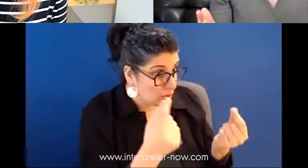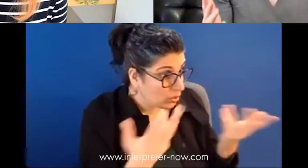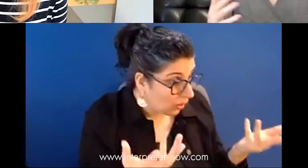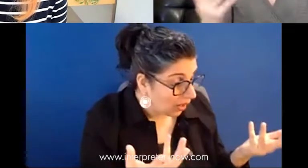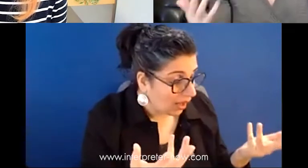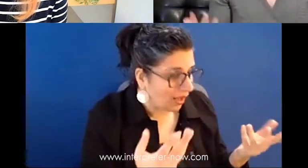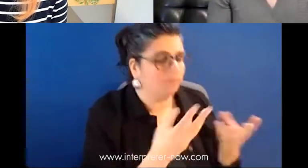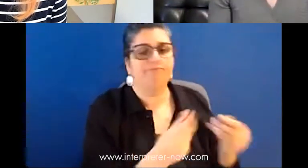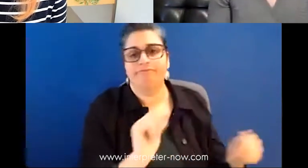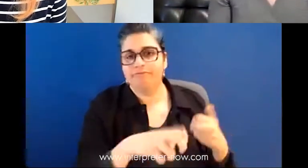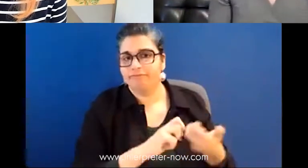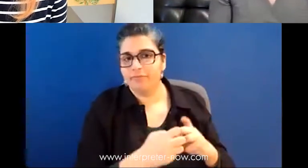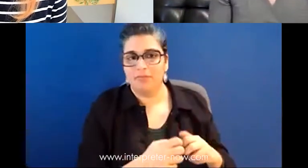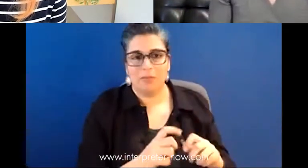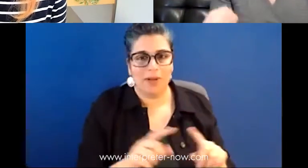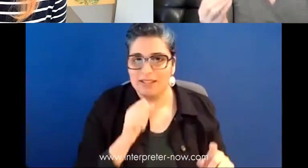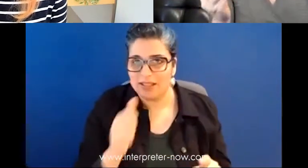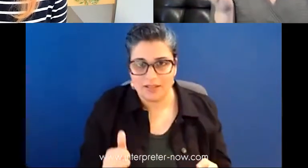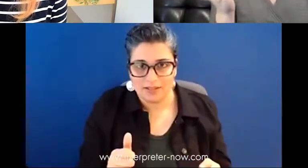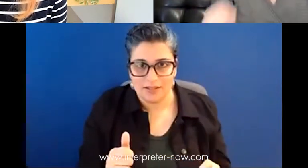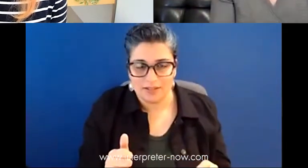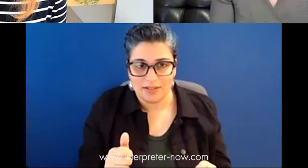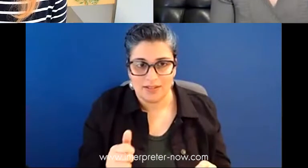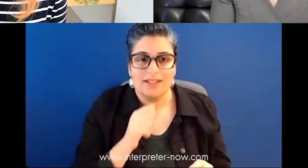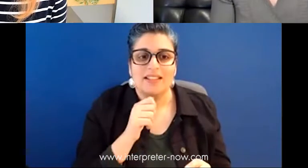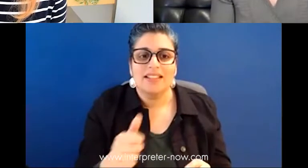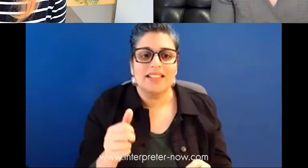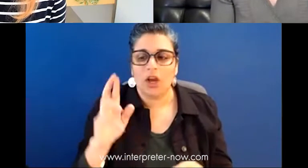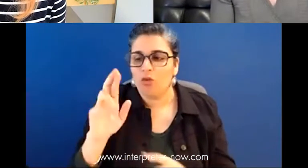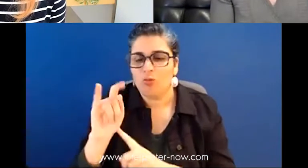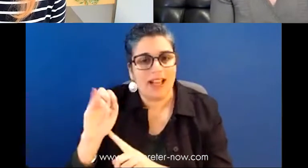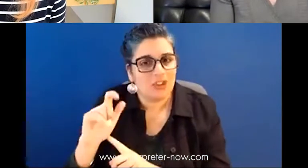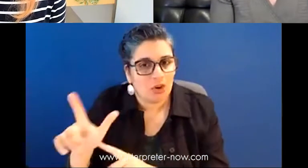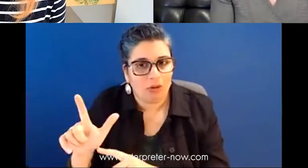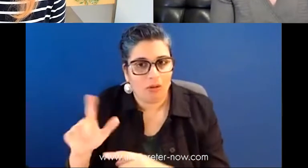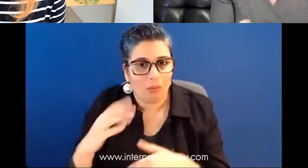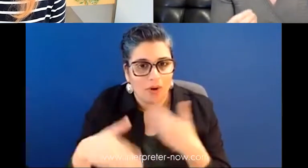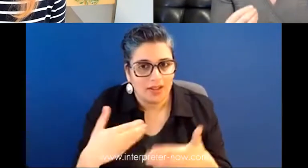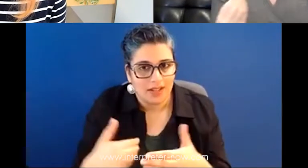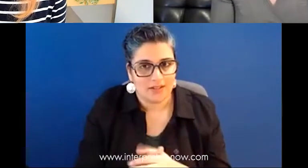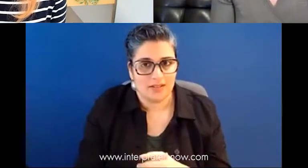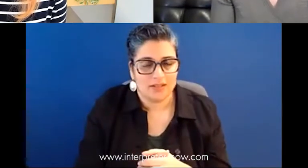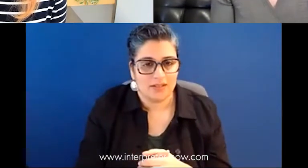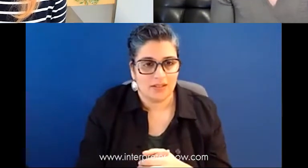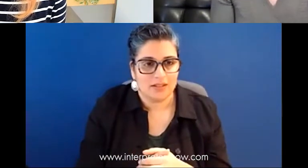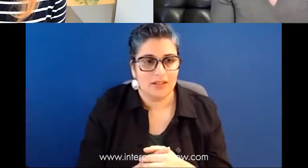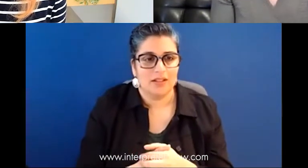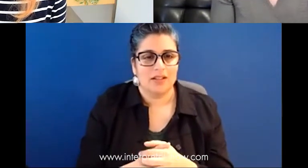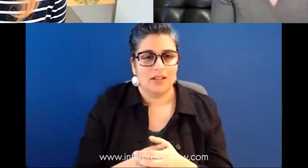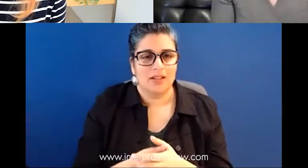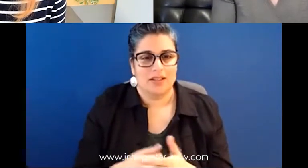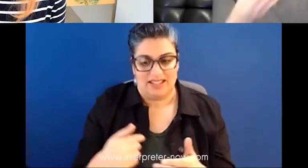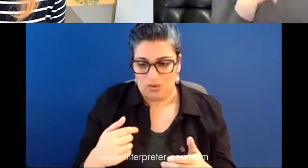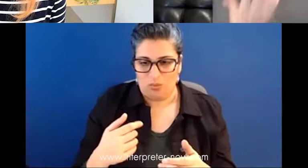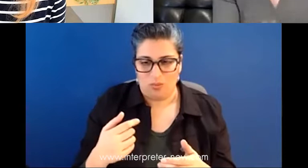problems. Right. But it doesn't, because this isn't a rational process. We're holding ourselves up to a